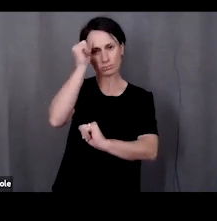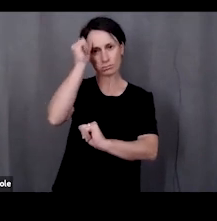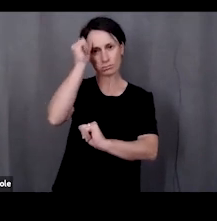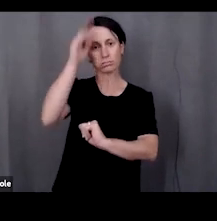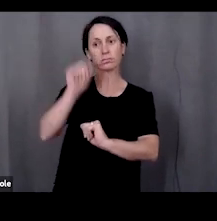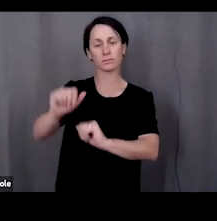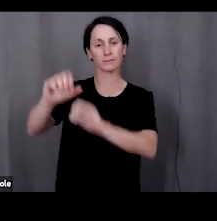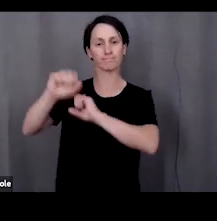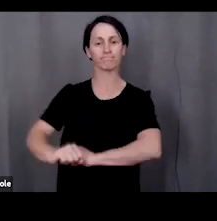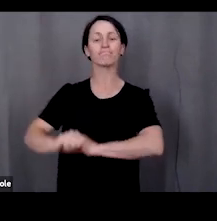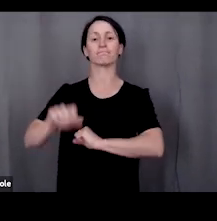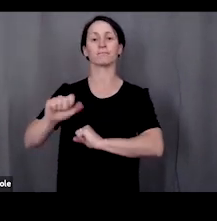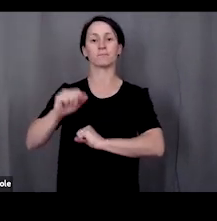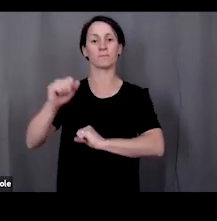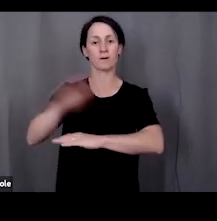country.